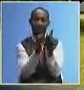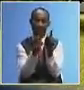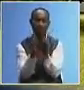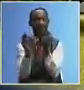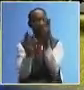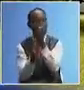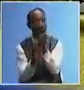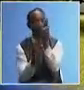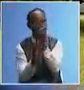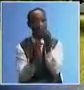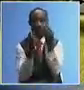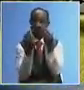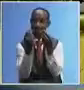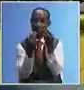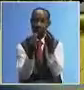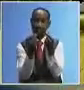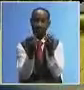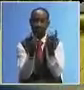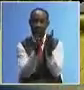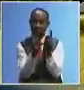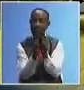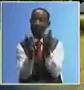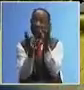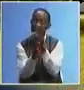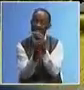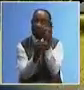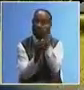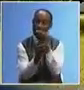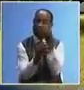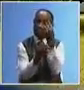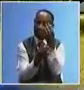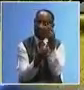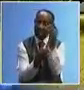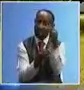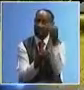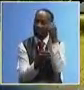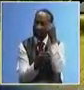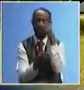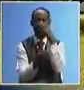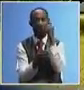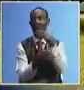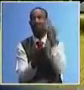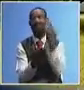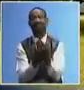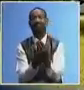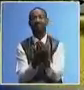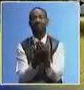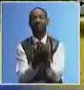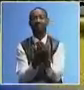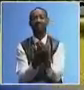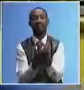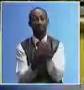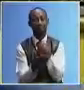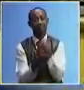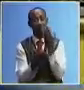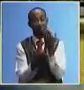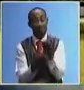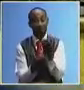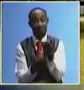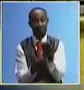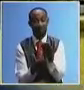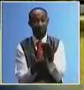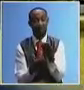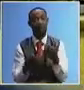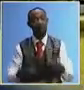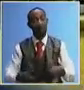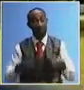spending the money. And also issues of misappropriation of our funds, I think that should be of the past now. I've been my